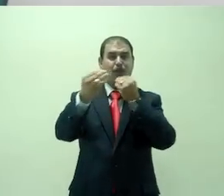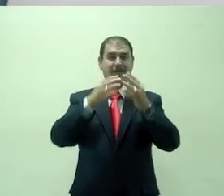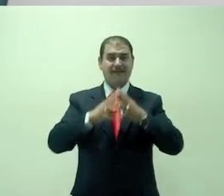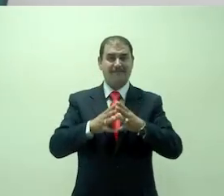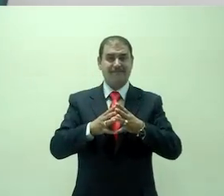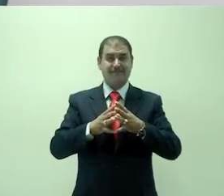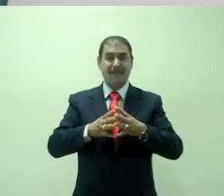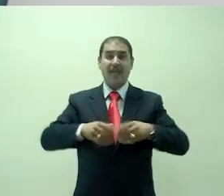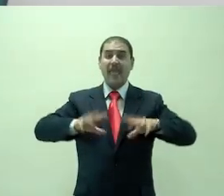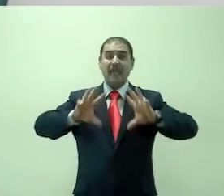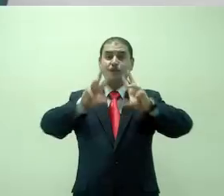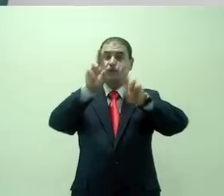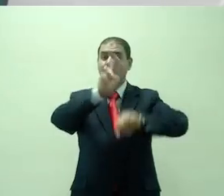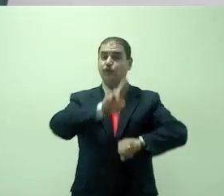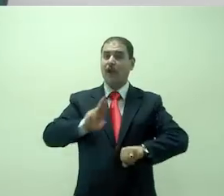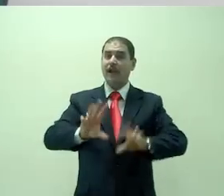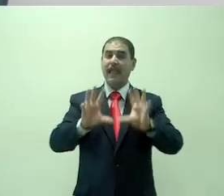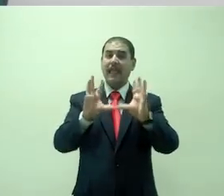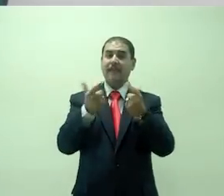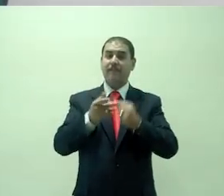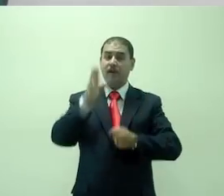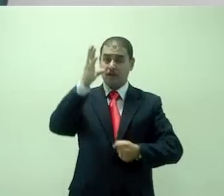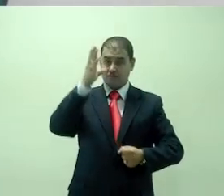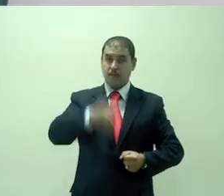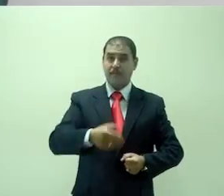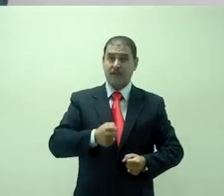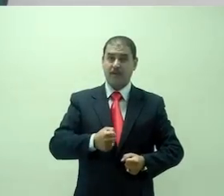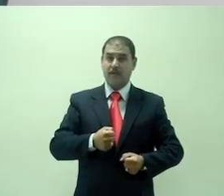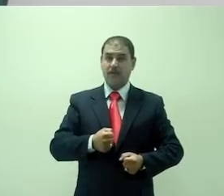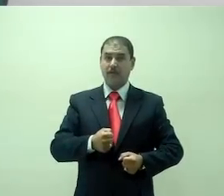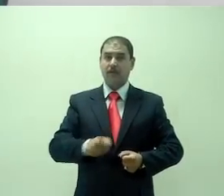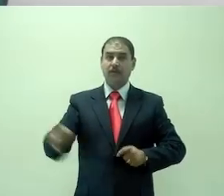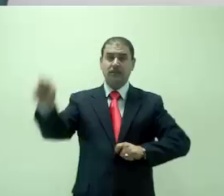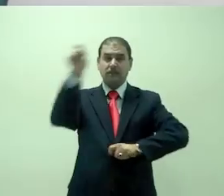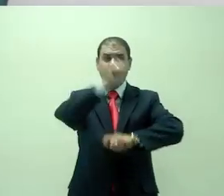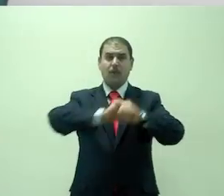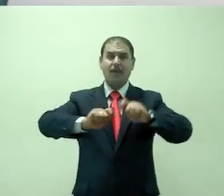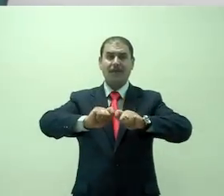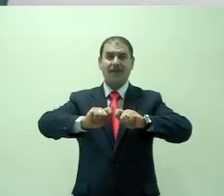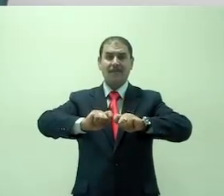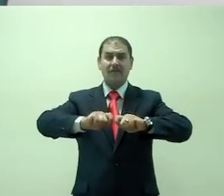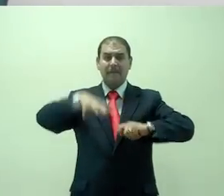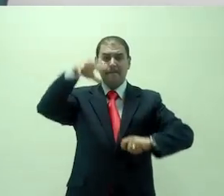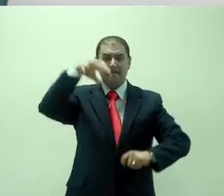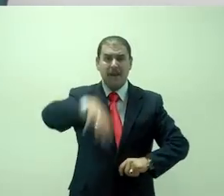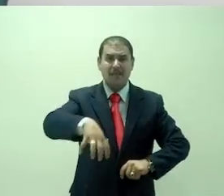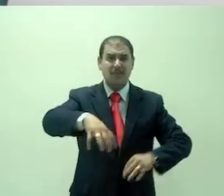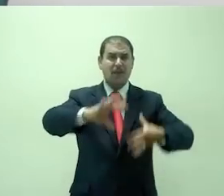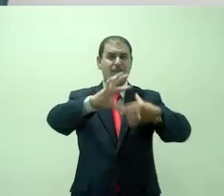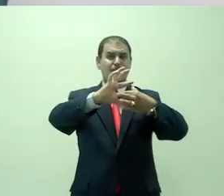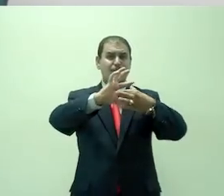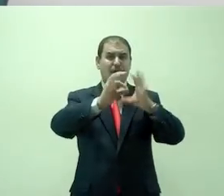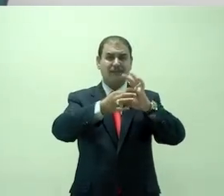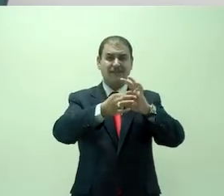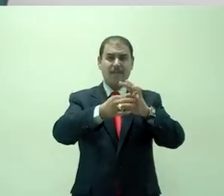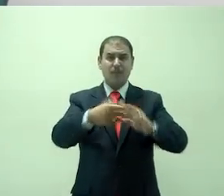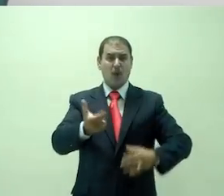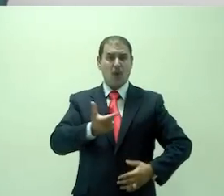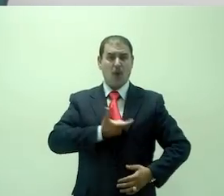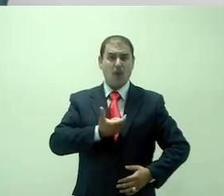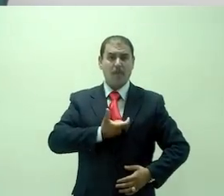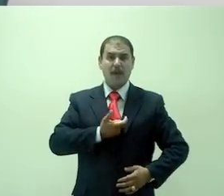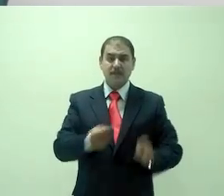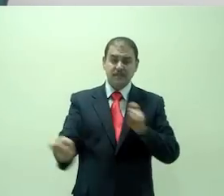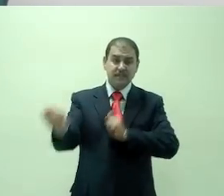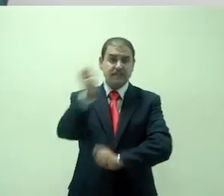How can the combination of environmental and attitudinal barriers within communities and institutions lead to persons with disabilities